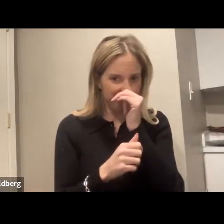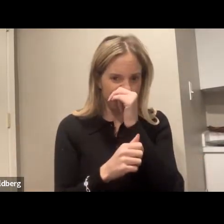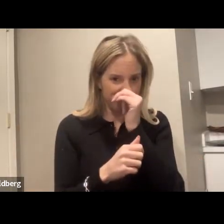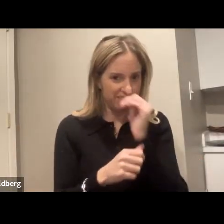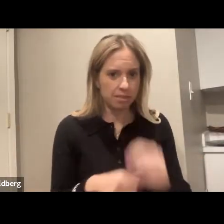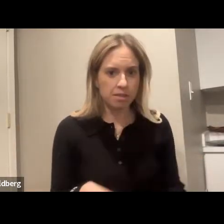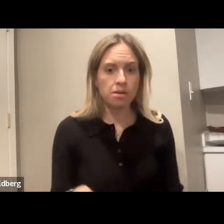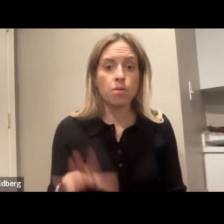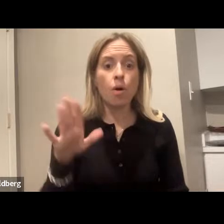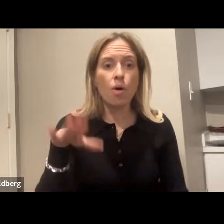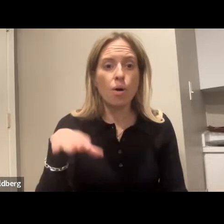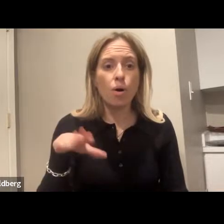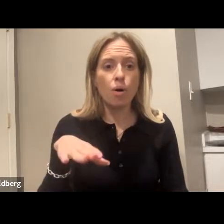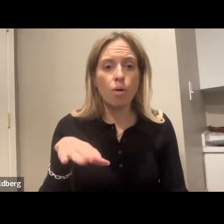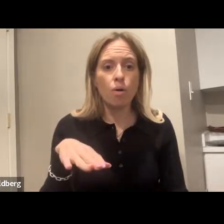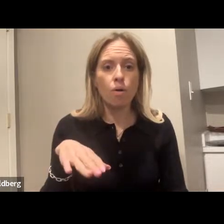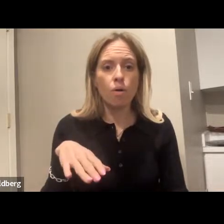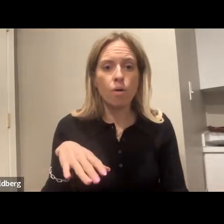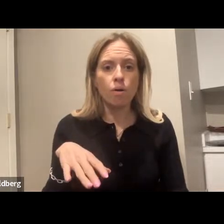And Ms. Buxell,